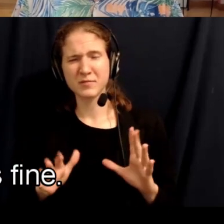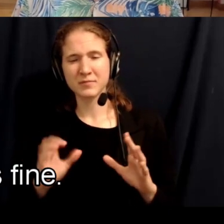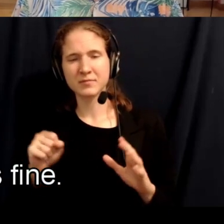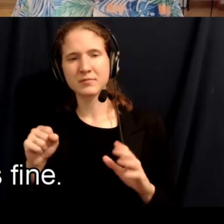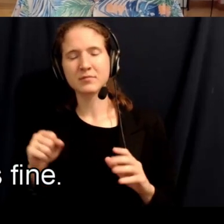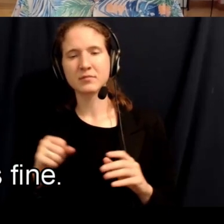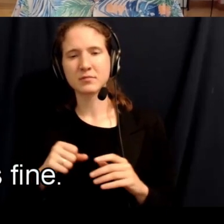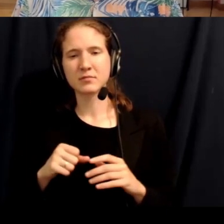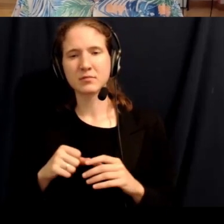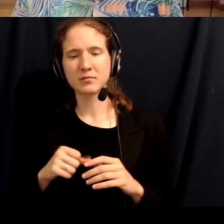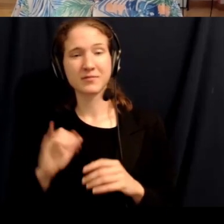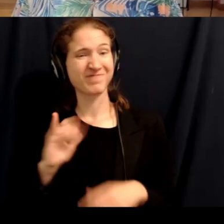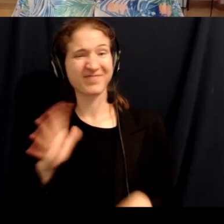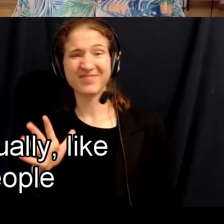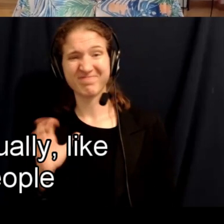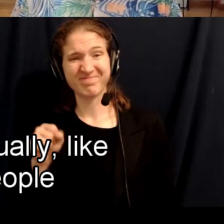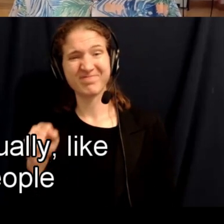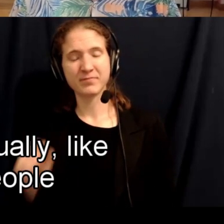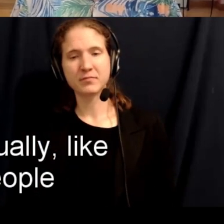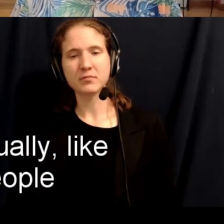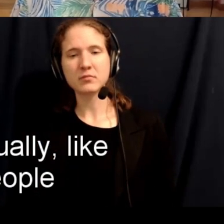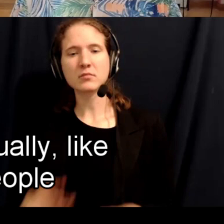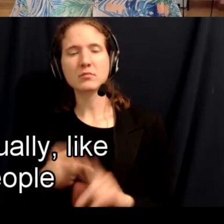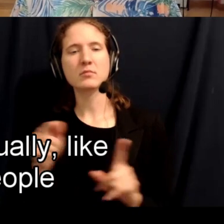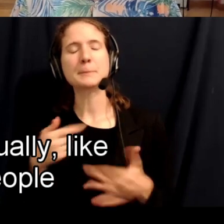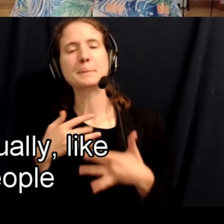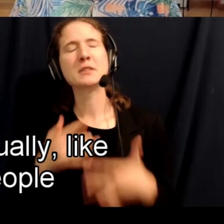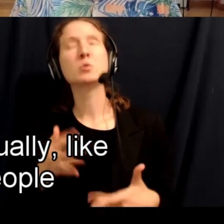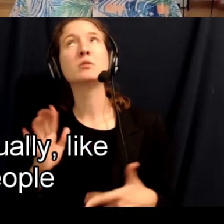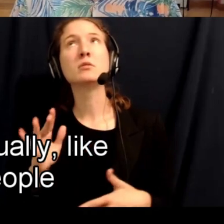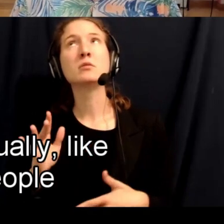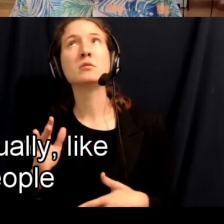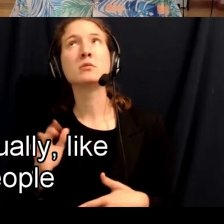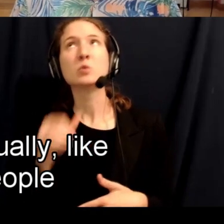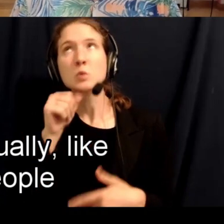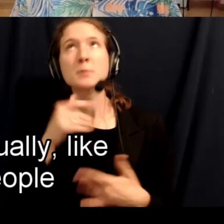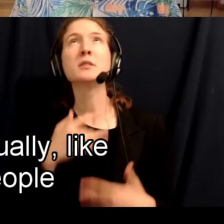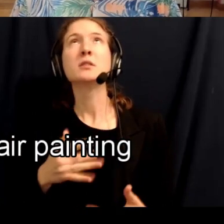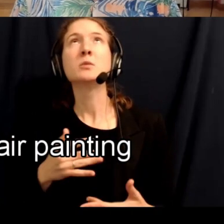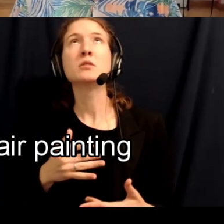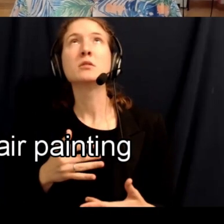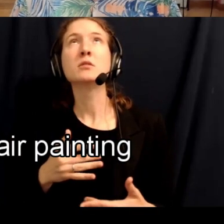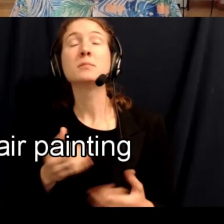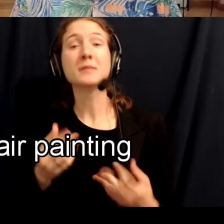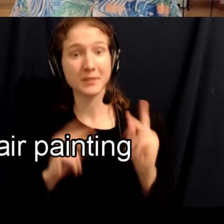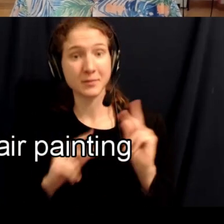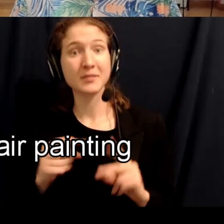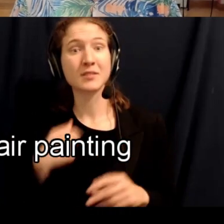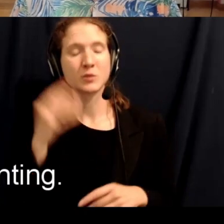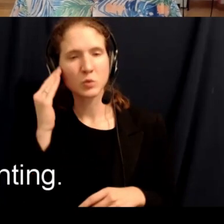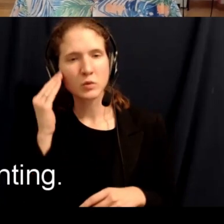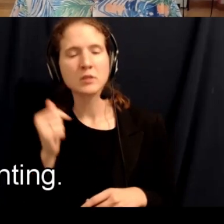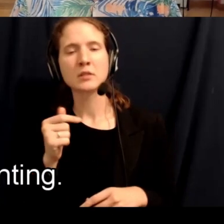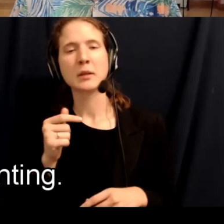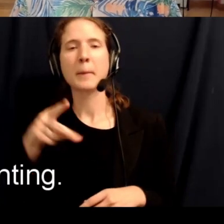I really, that's fine. But I don't usually, like there's so many people that I know that do plein air painting